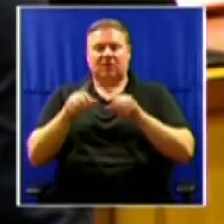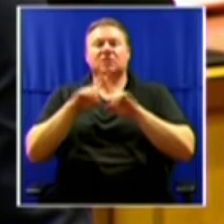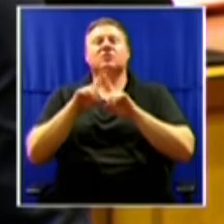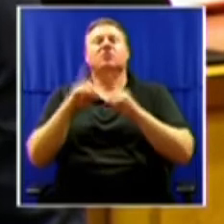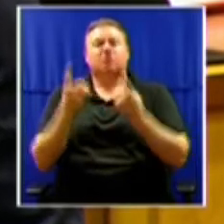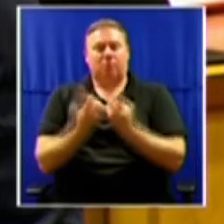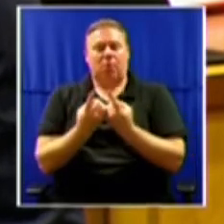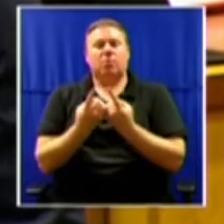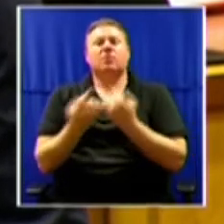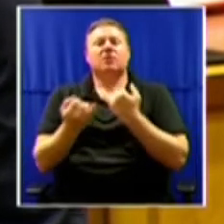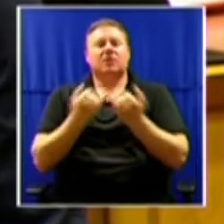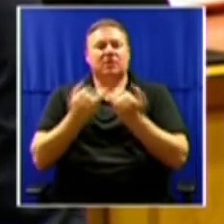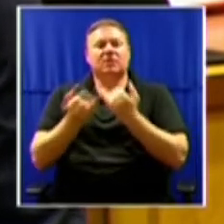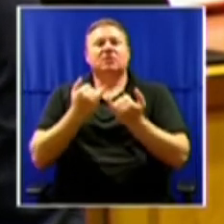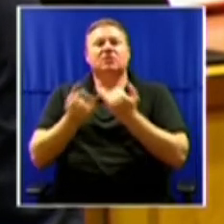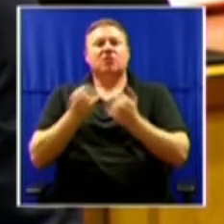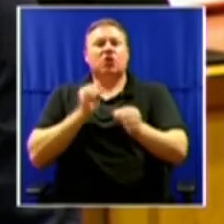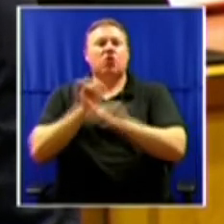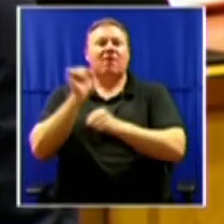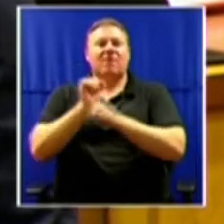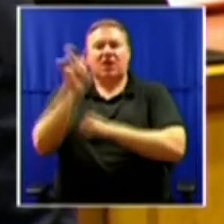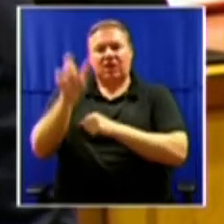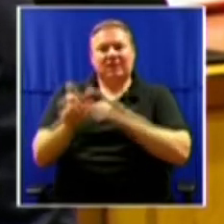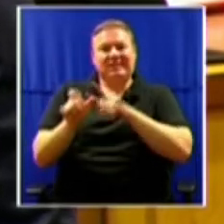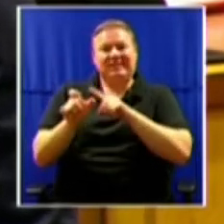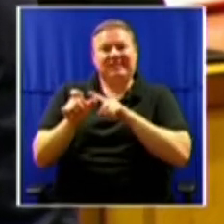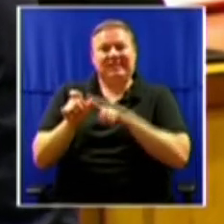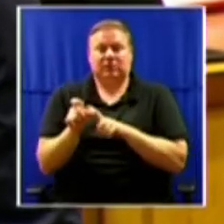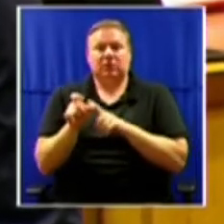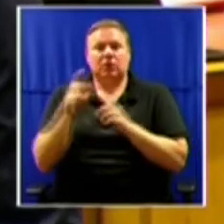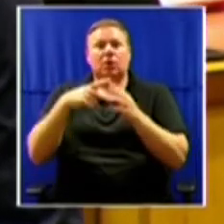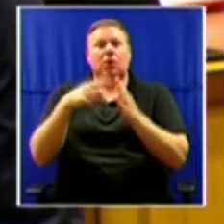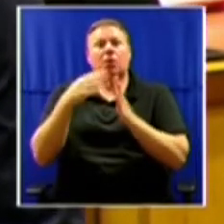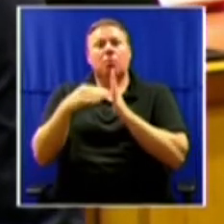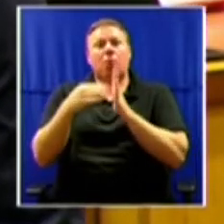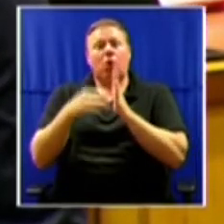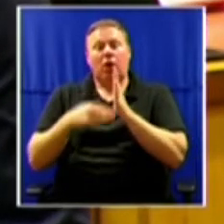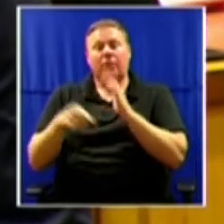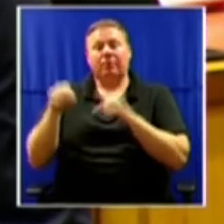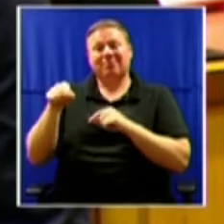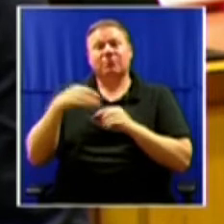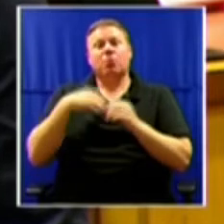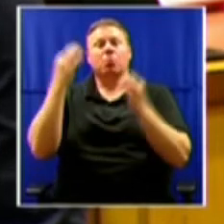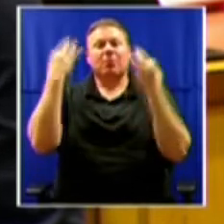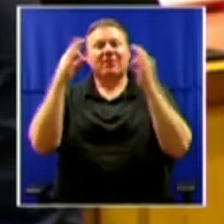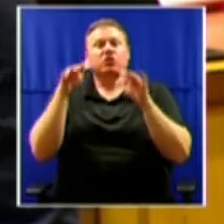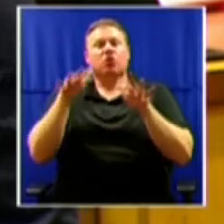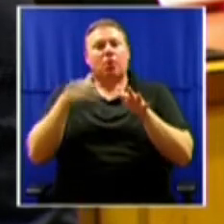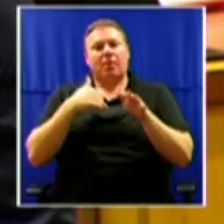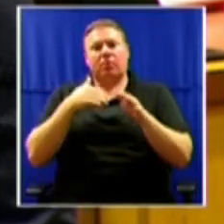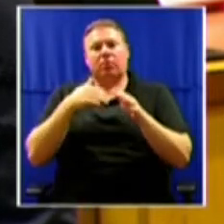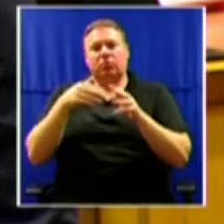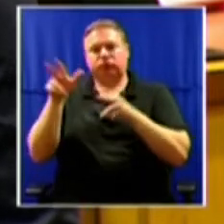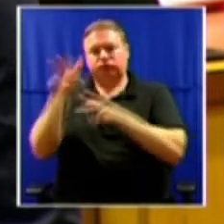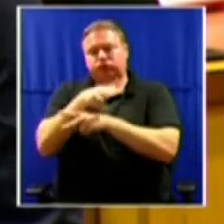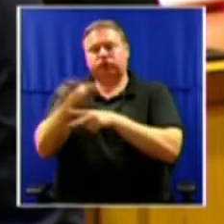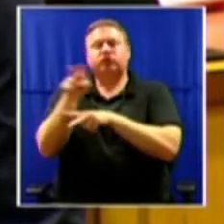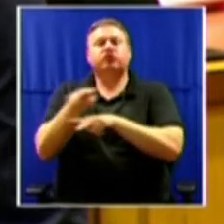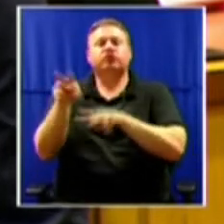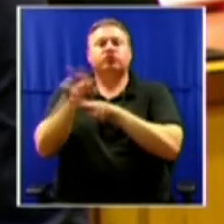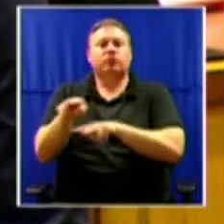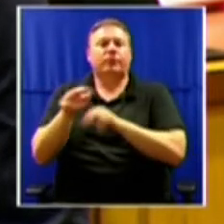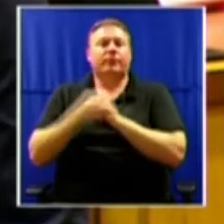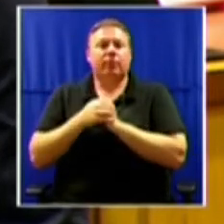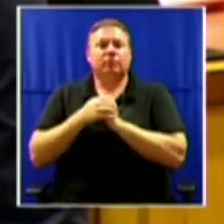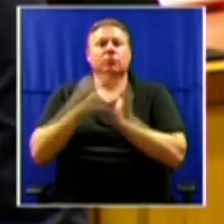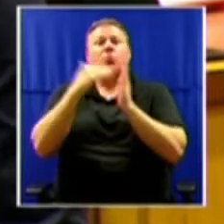offender treatment program, which is offered by professionals. Based on our experience, evidence points to the fact that the program